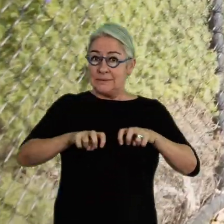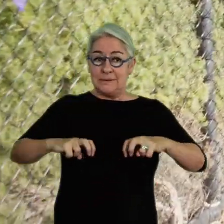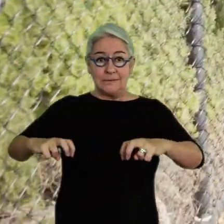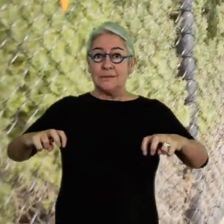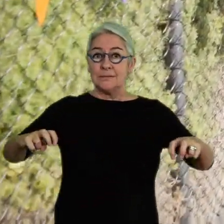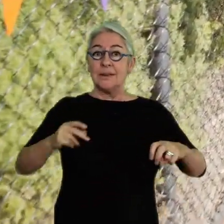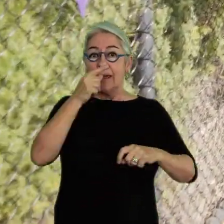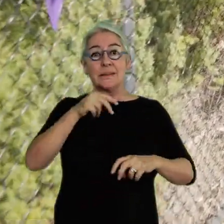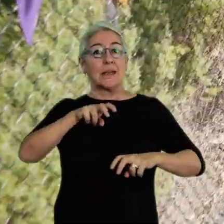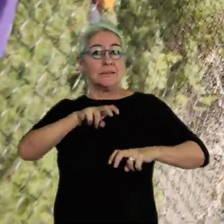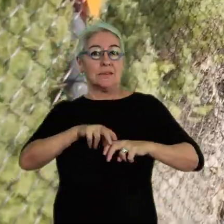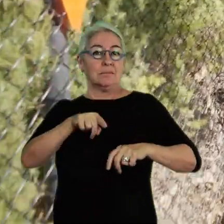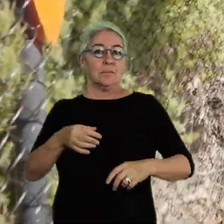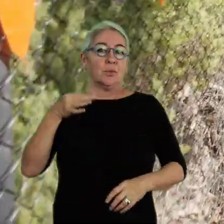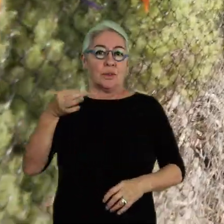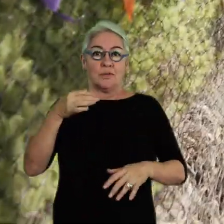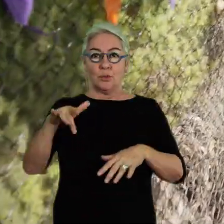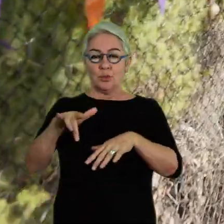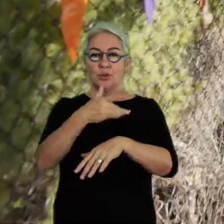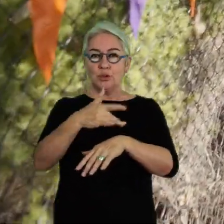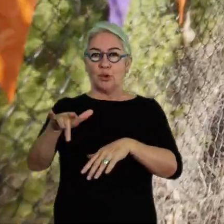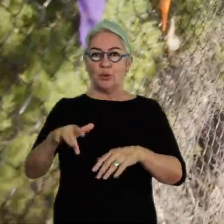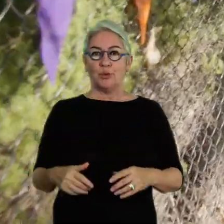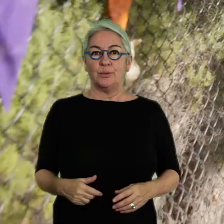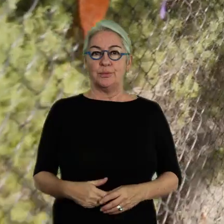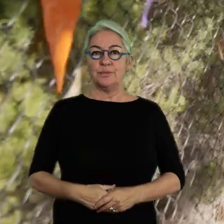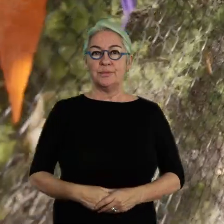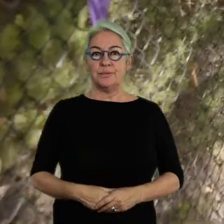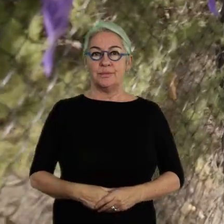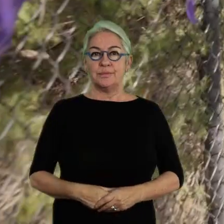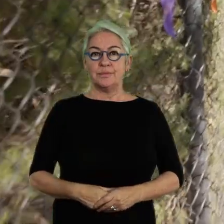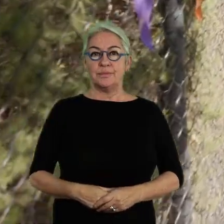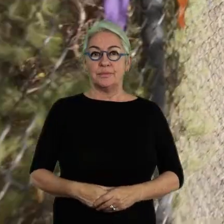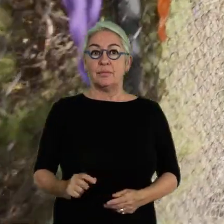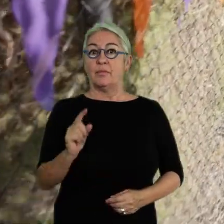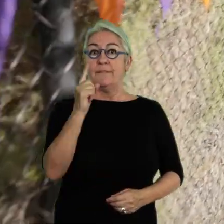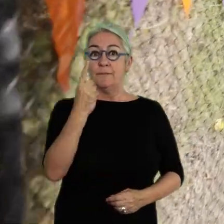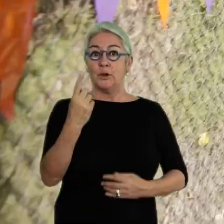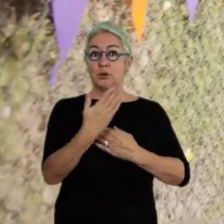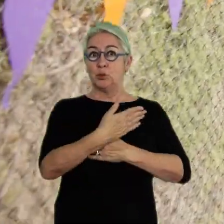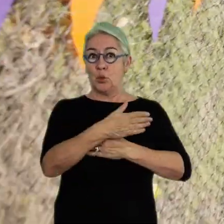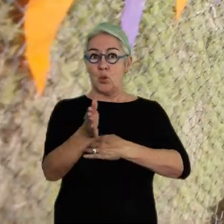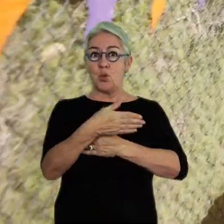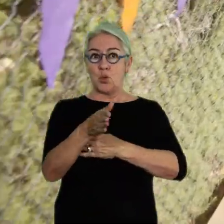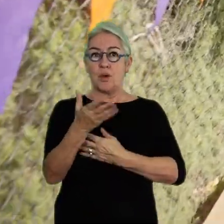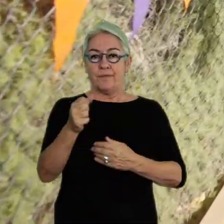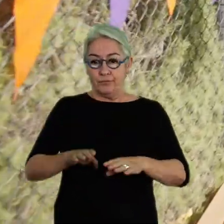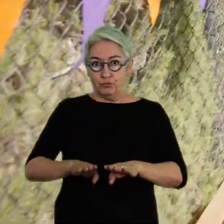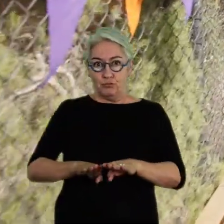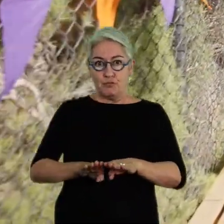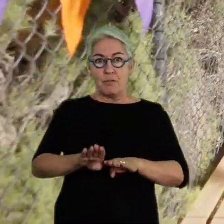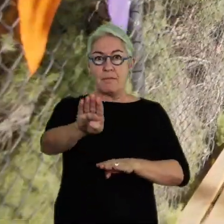There is some seating where audiences line up for a show in the arch. There is a ramp to the external doors with a small